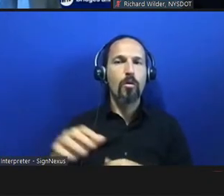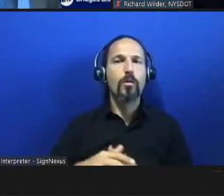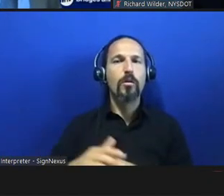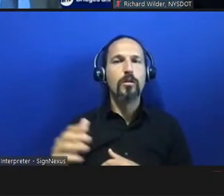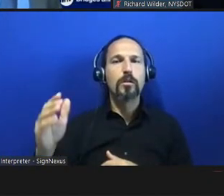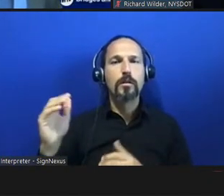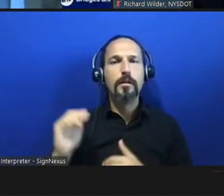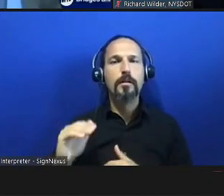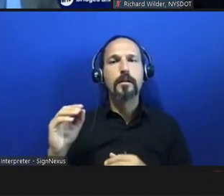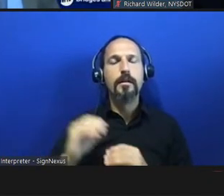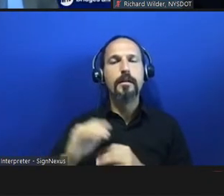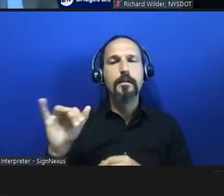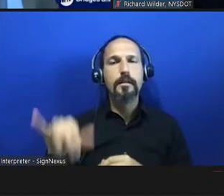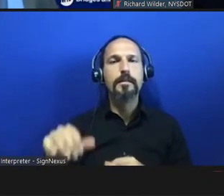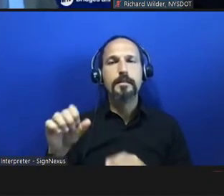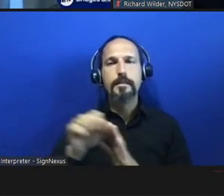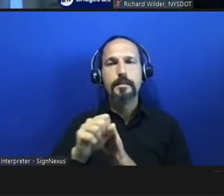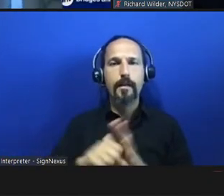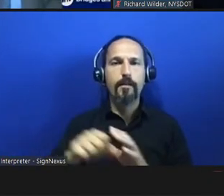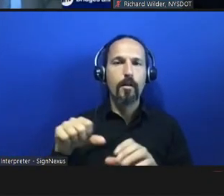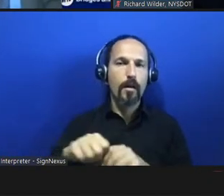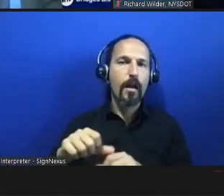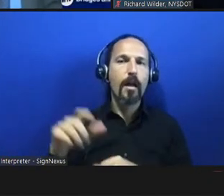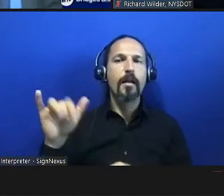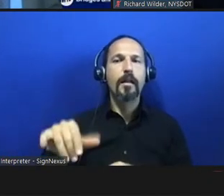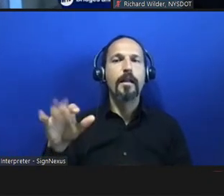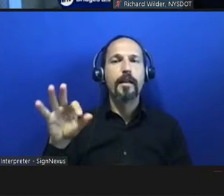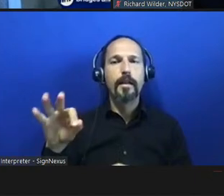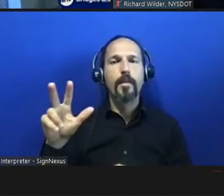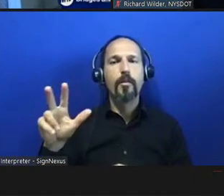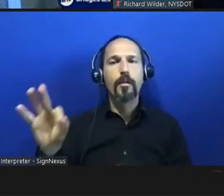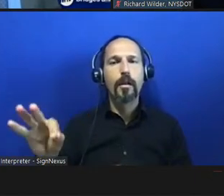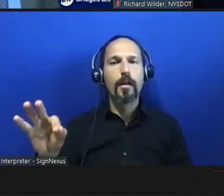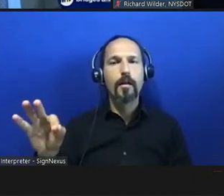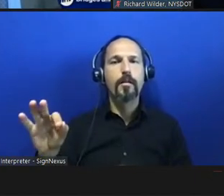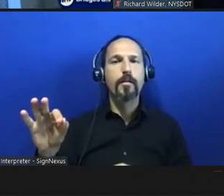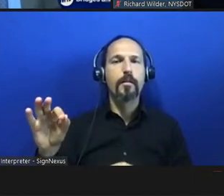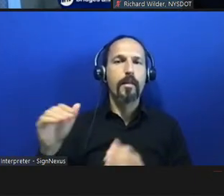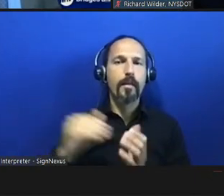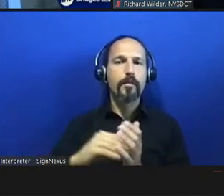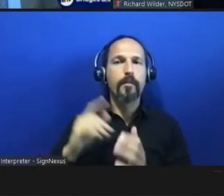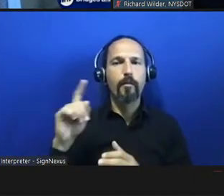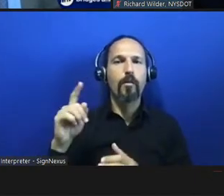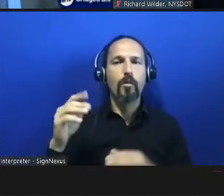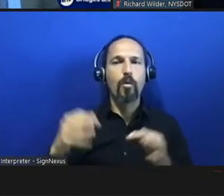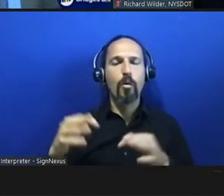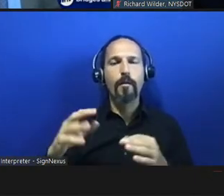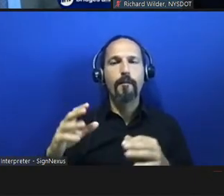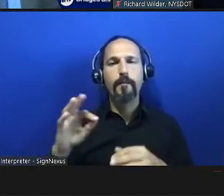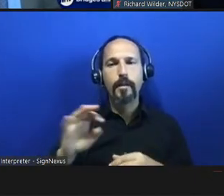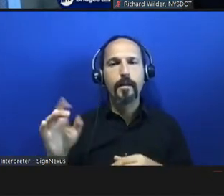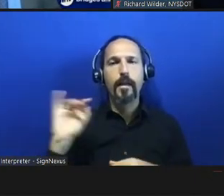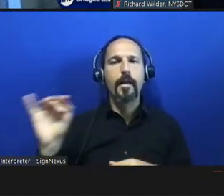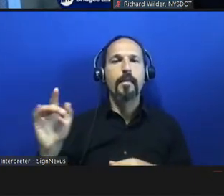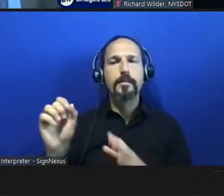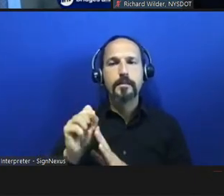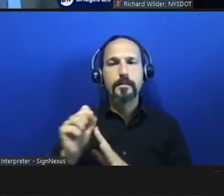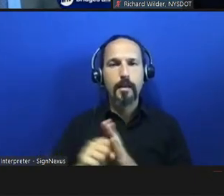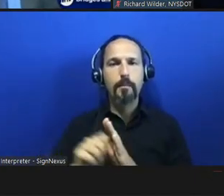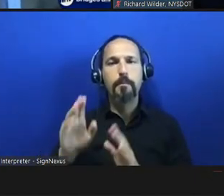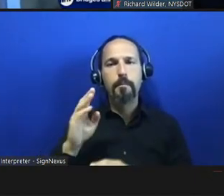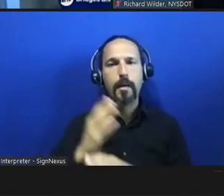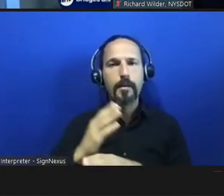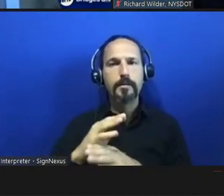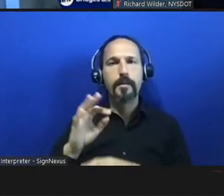thousand and state fuel taxes 949 report fees and then State bus registration fees